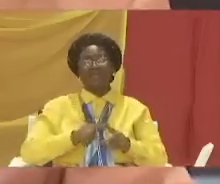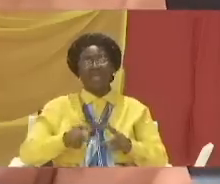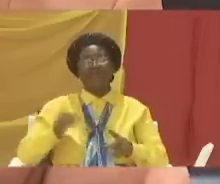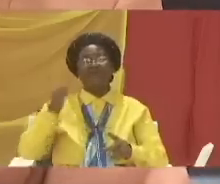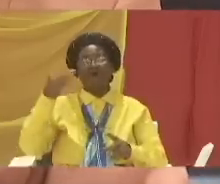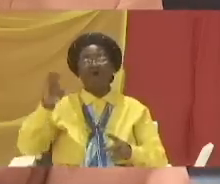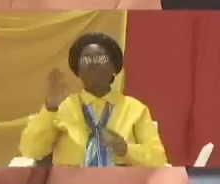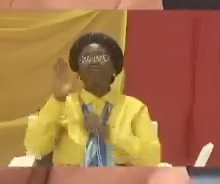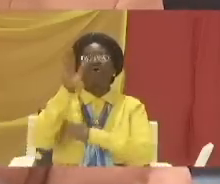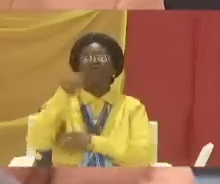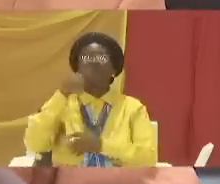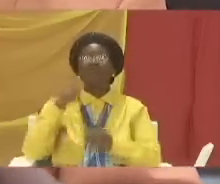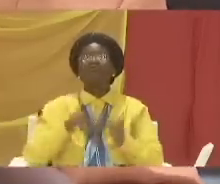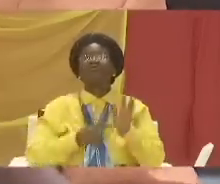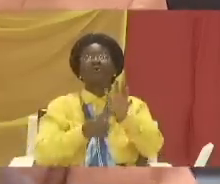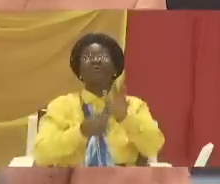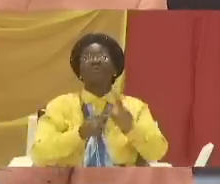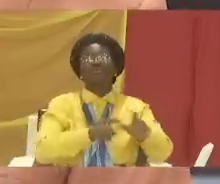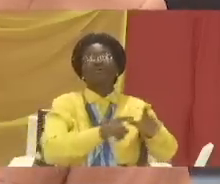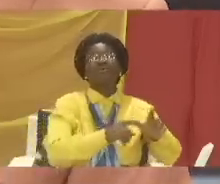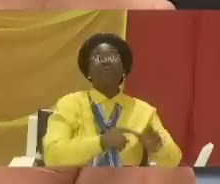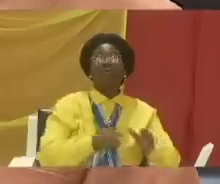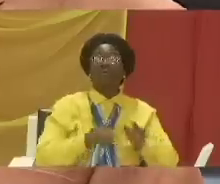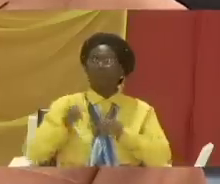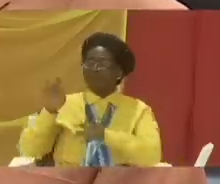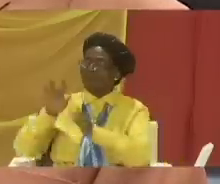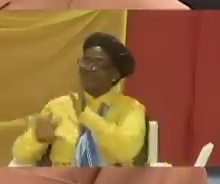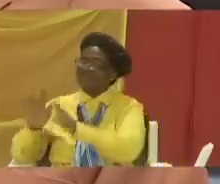There is a covenant of mercy.